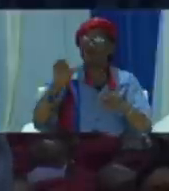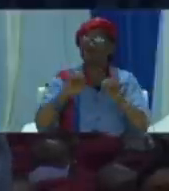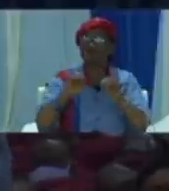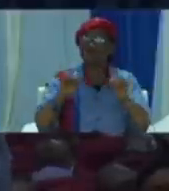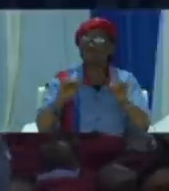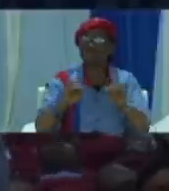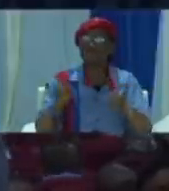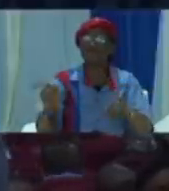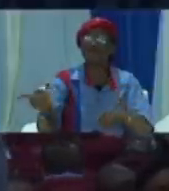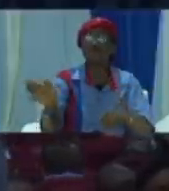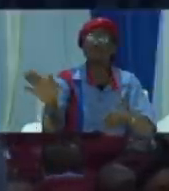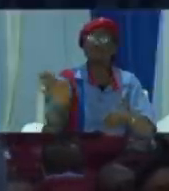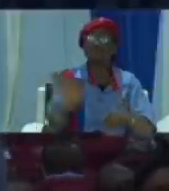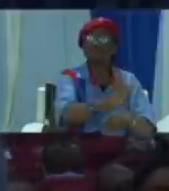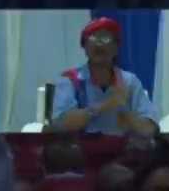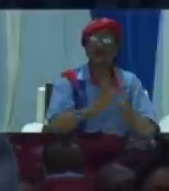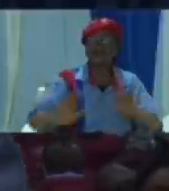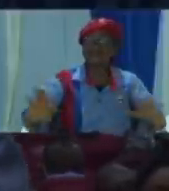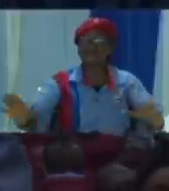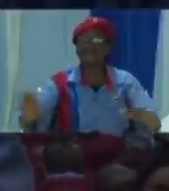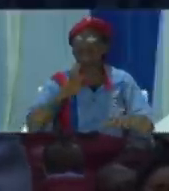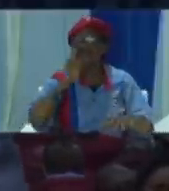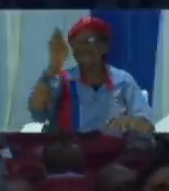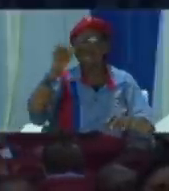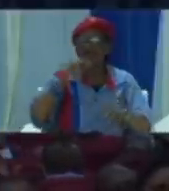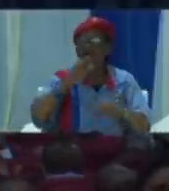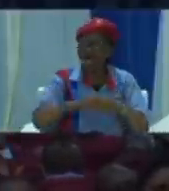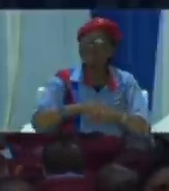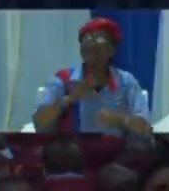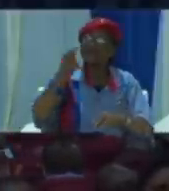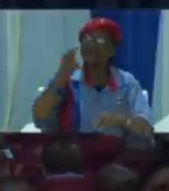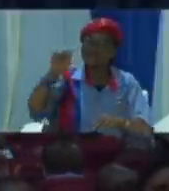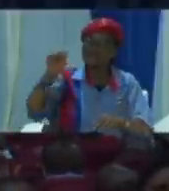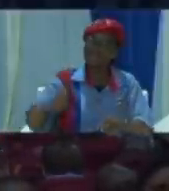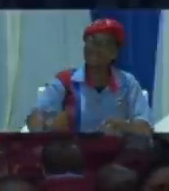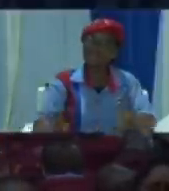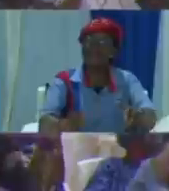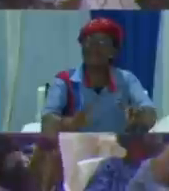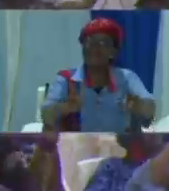Your children are on the way. Amen. Omo re nbo lona.